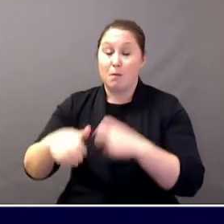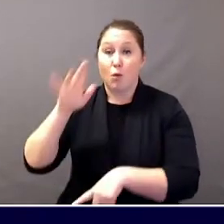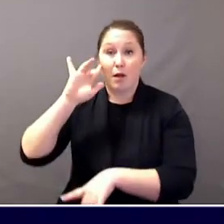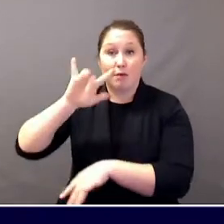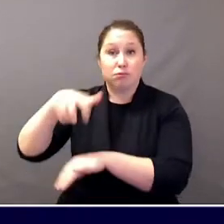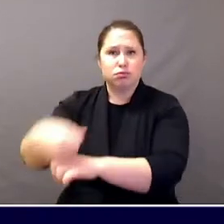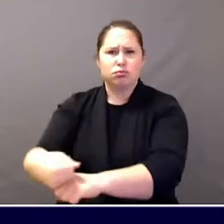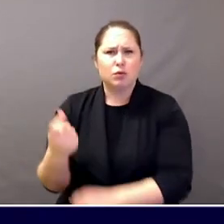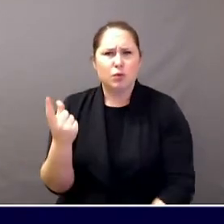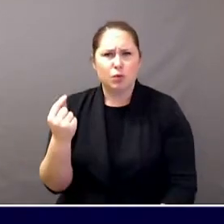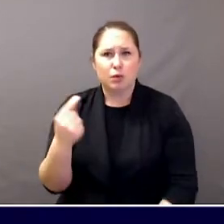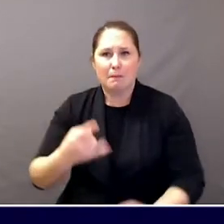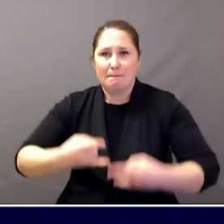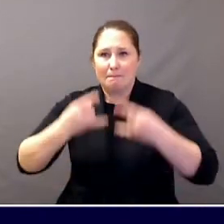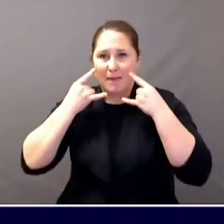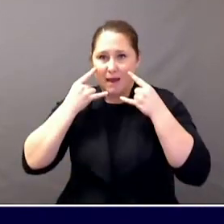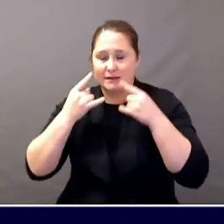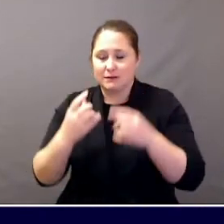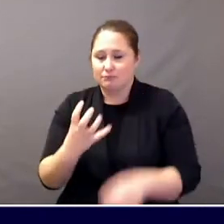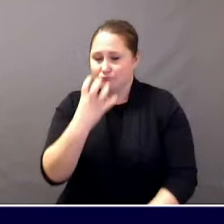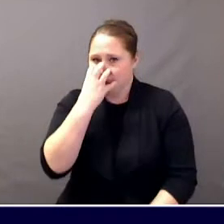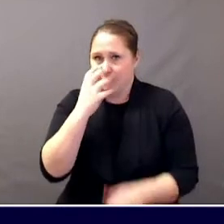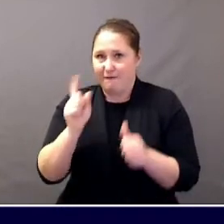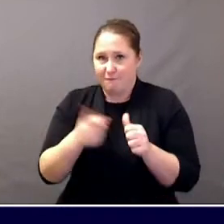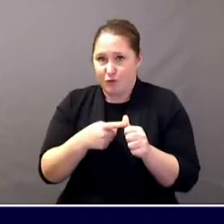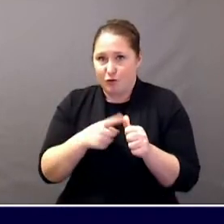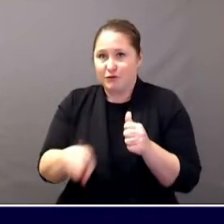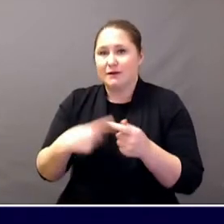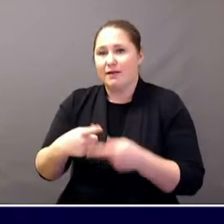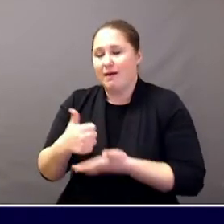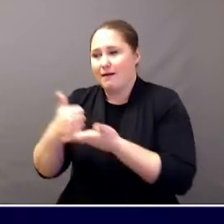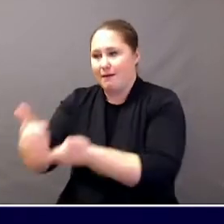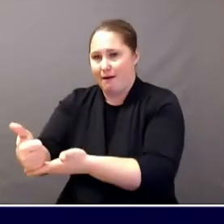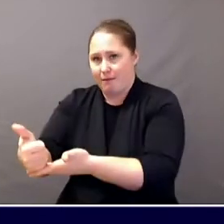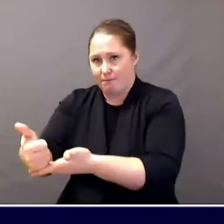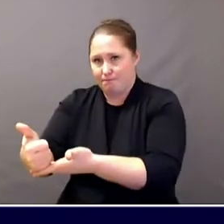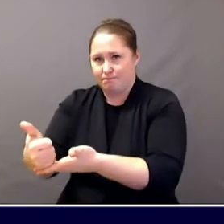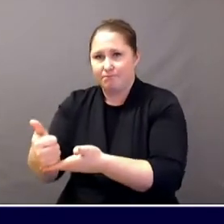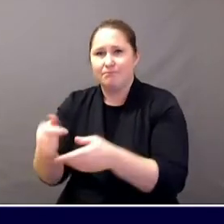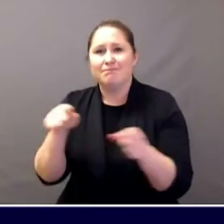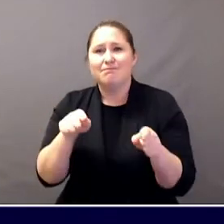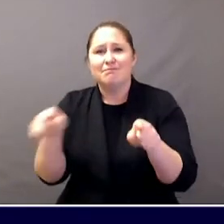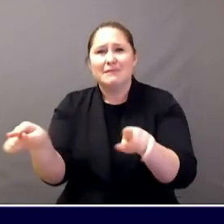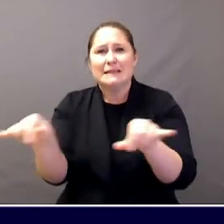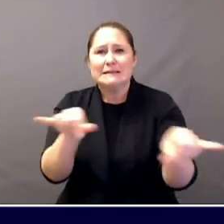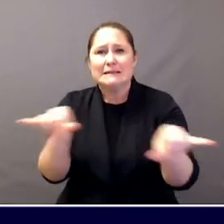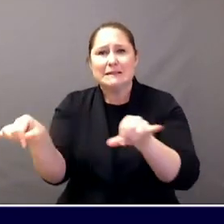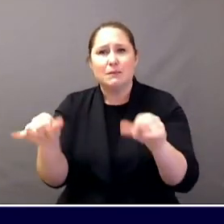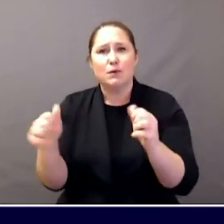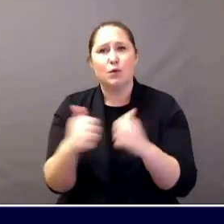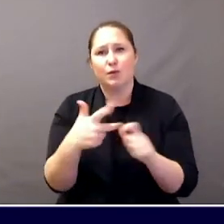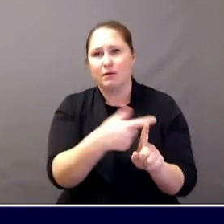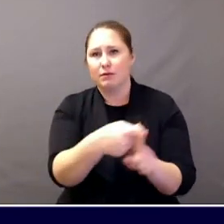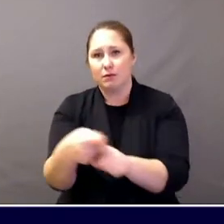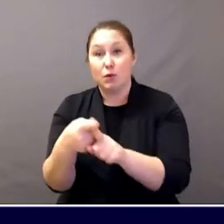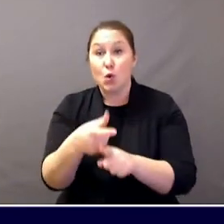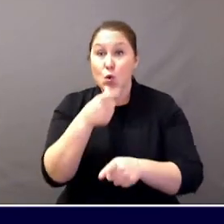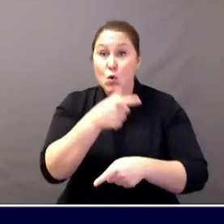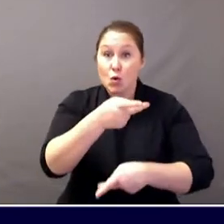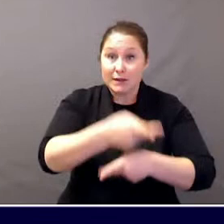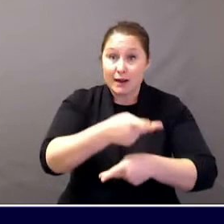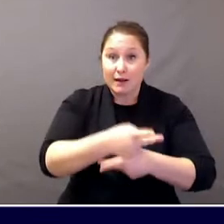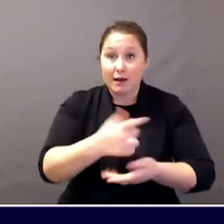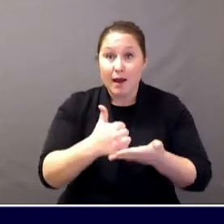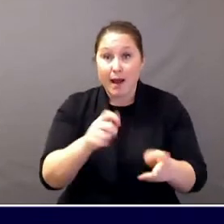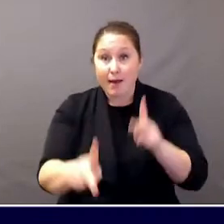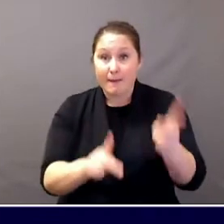frontline healthcare workers are universally in phase 1A of vaccination distribution. I